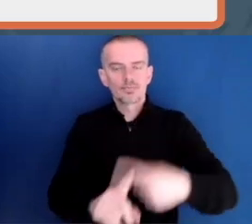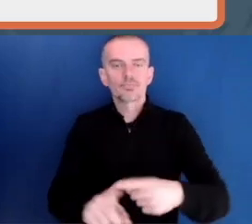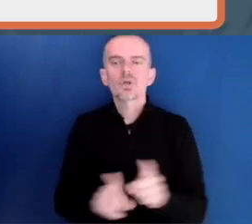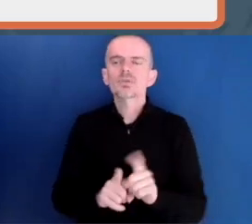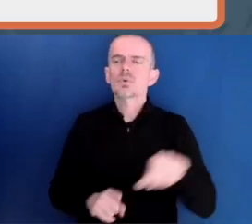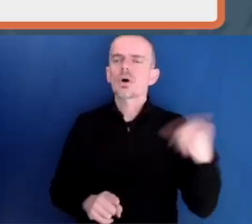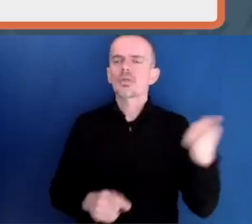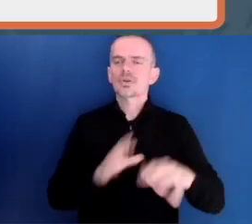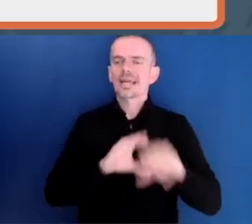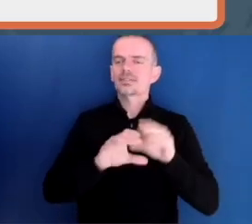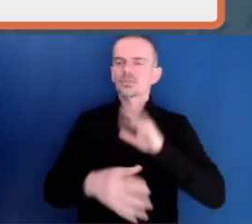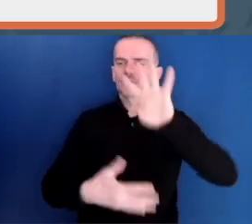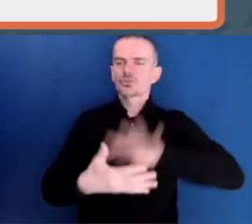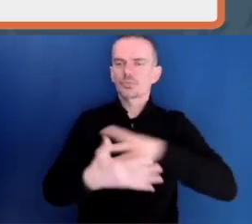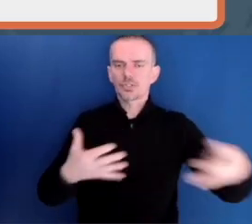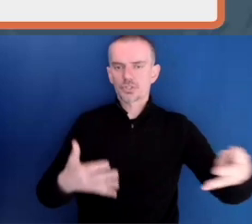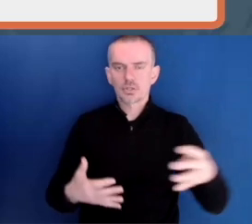be very helpful when you're